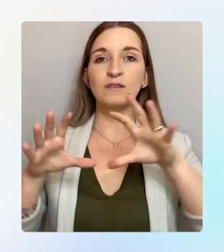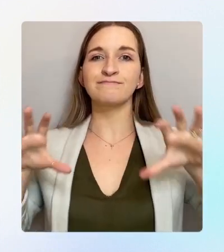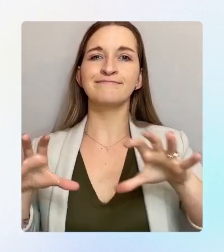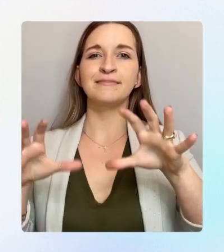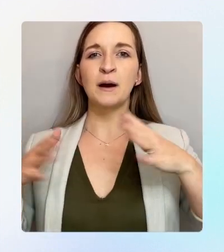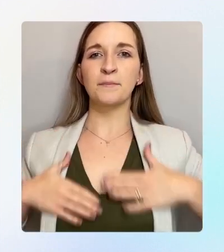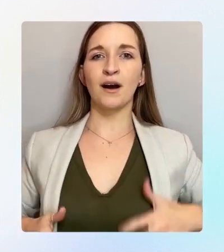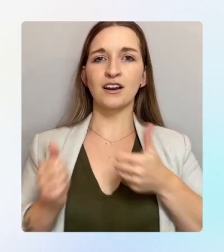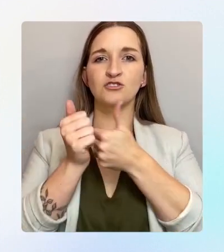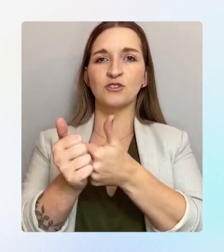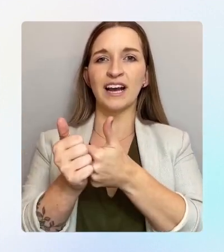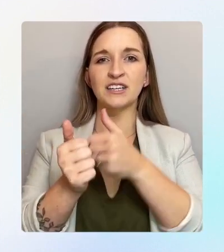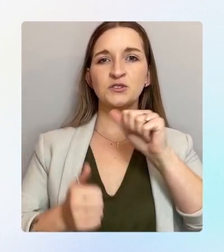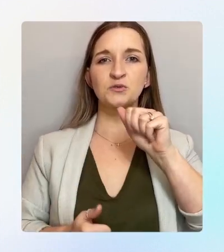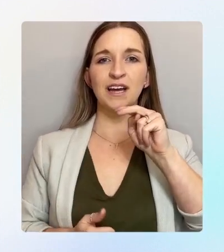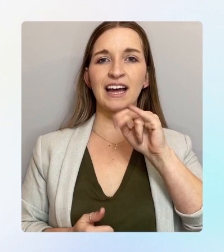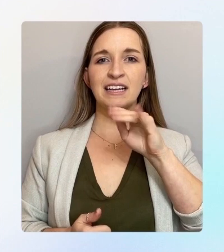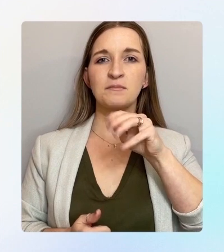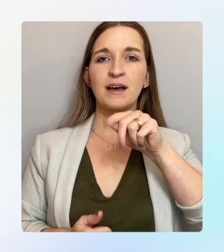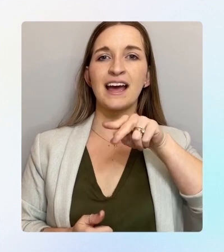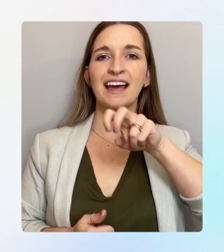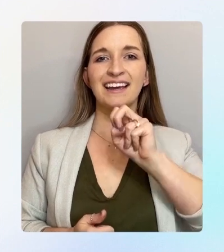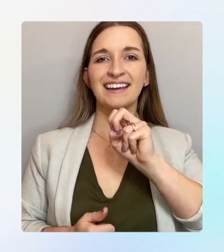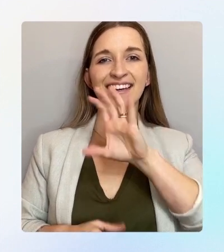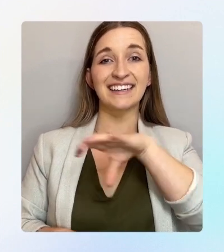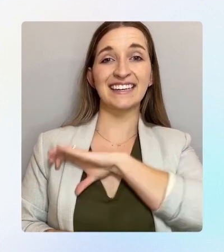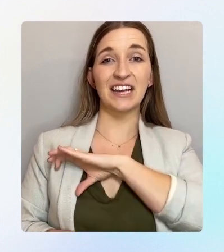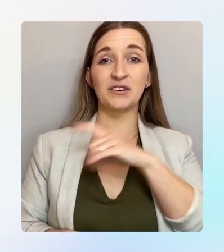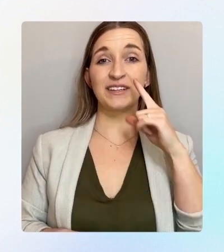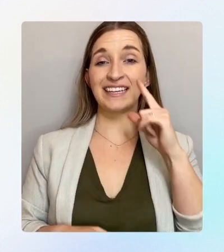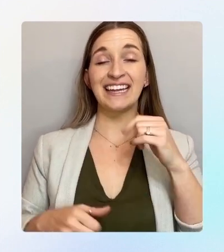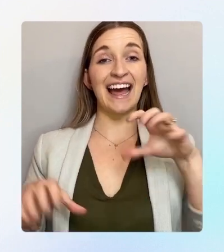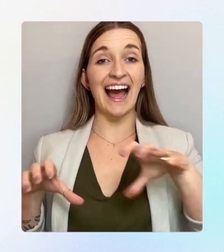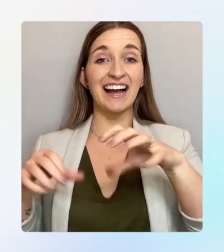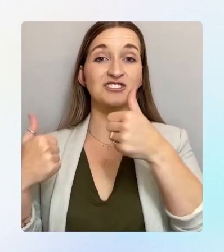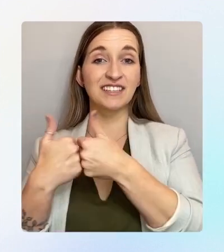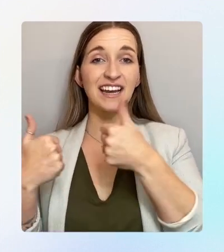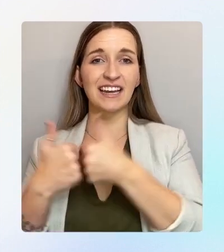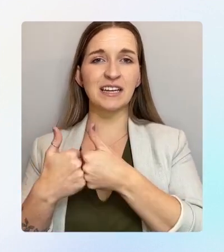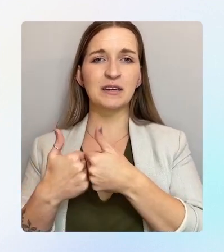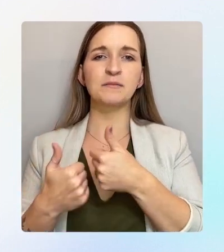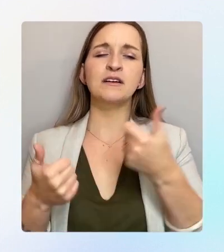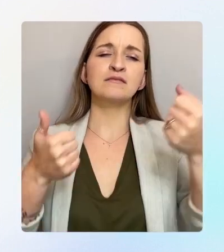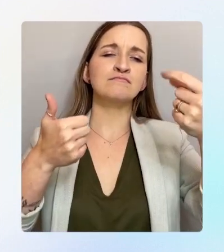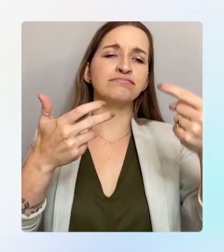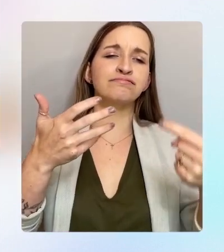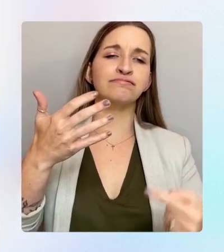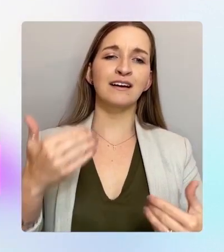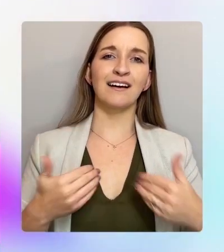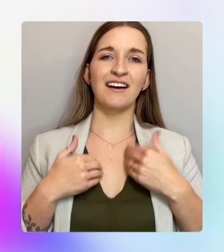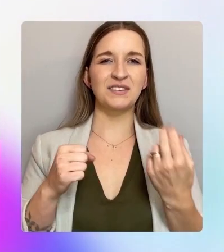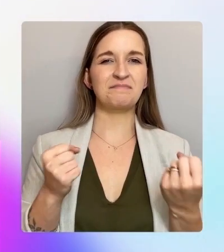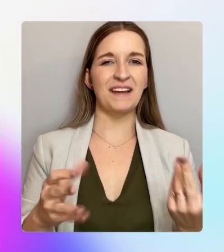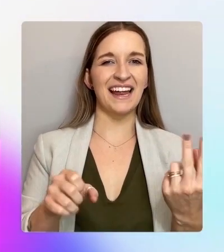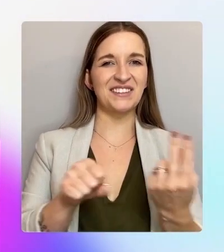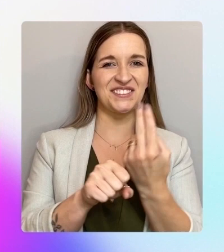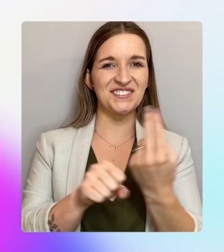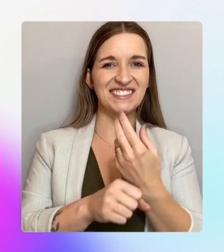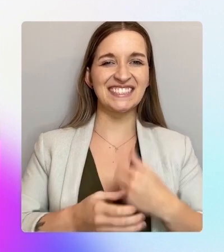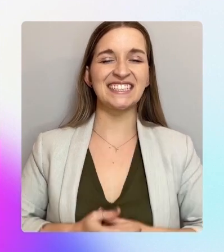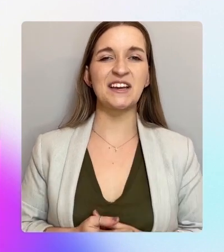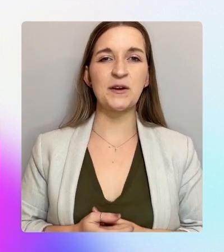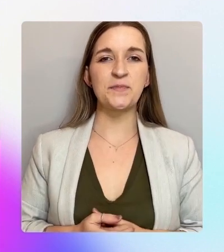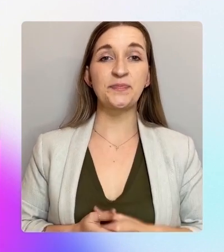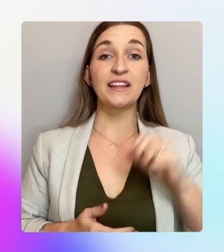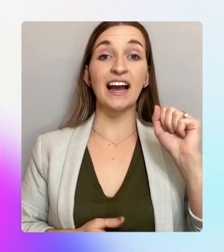sure that there are hundreds of use cases that will be supported by our innovative developers. The APIs contained in the